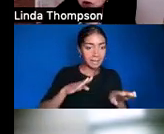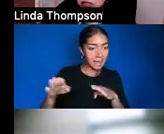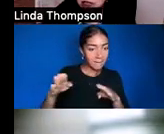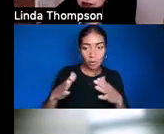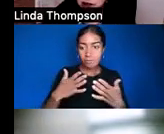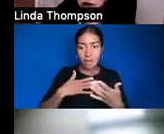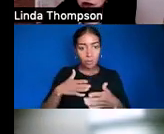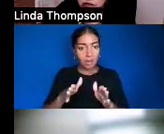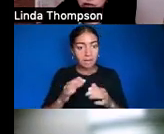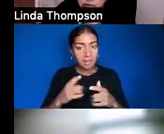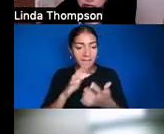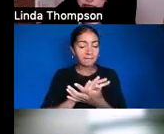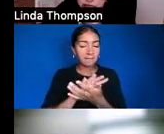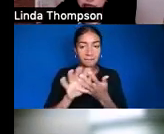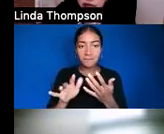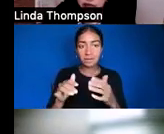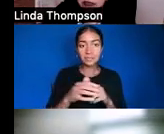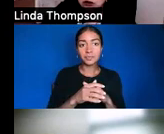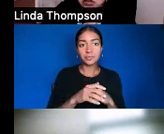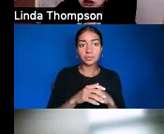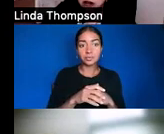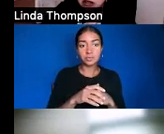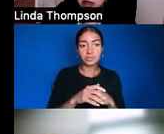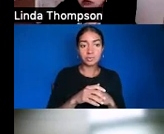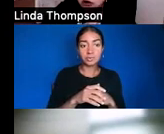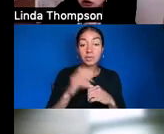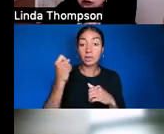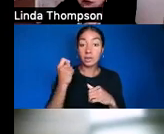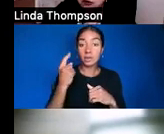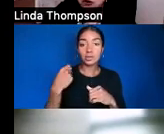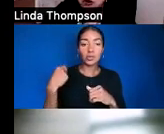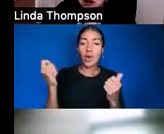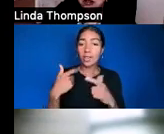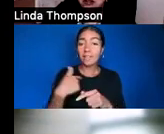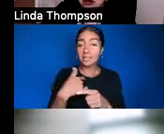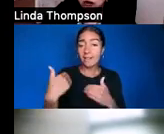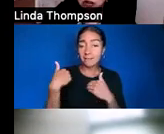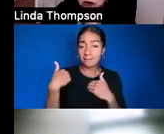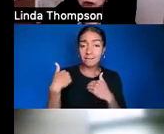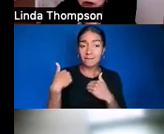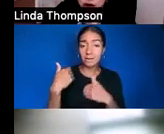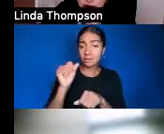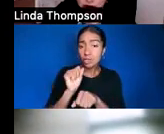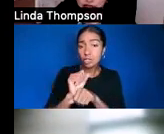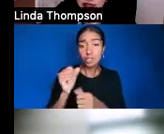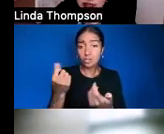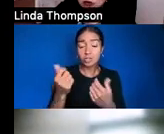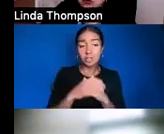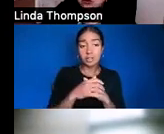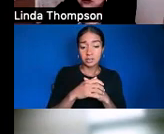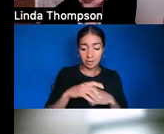way I want to live. And so we all have work. We're all a work in